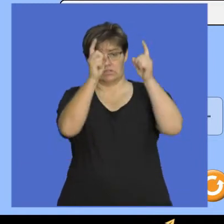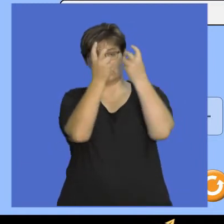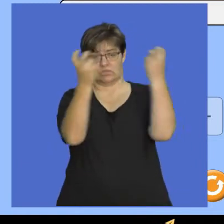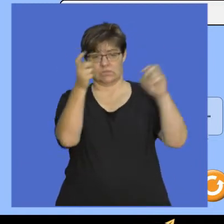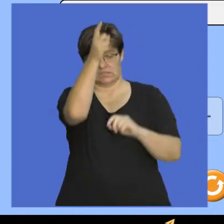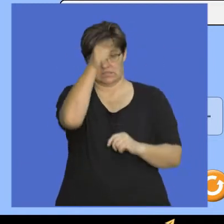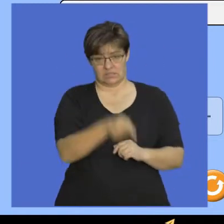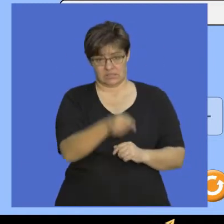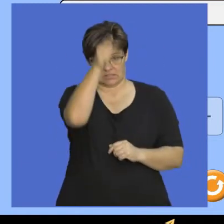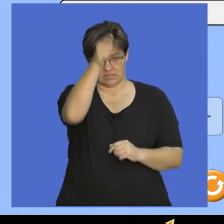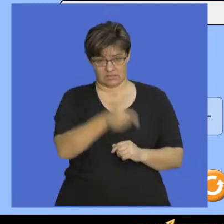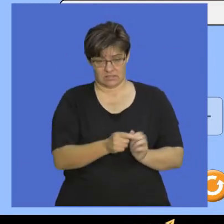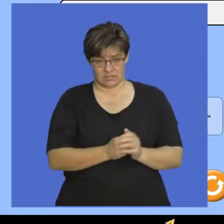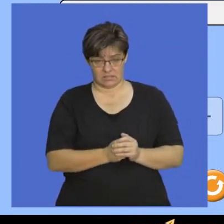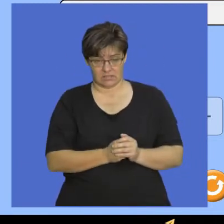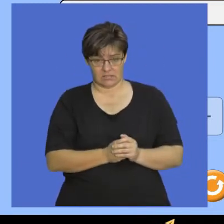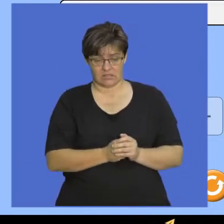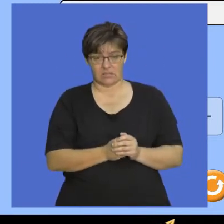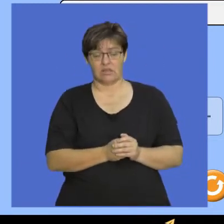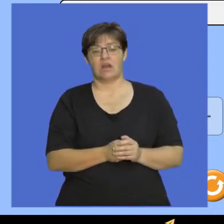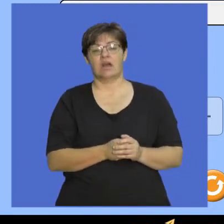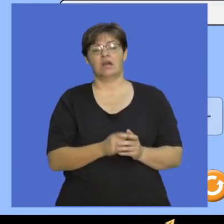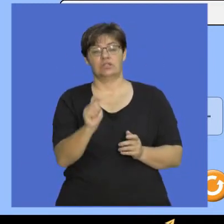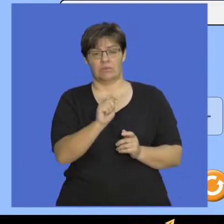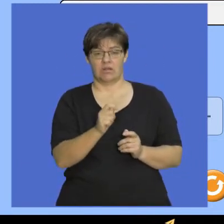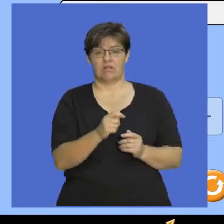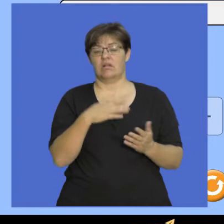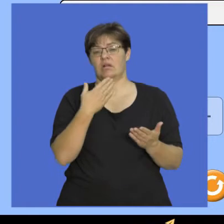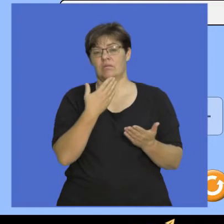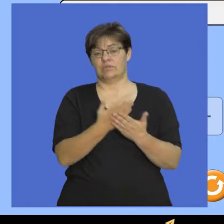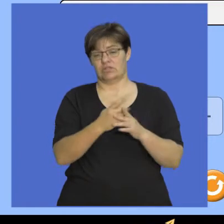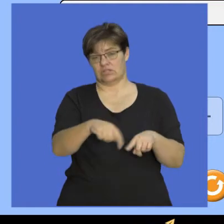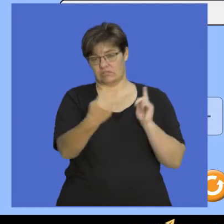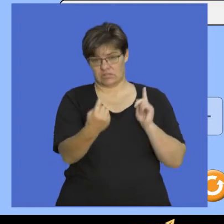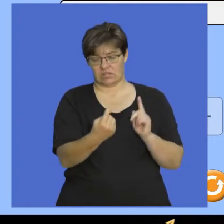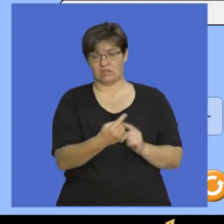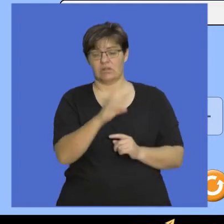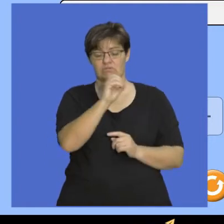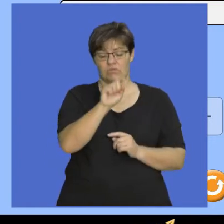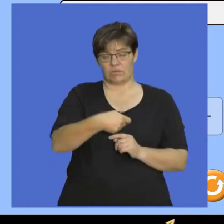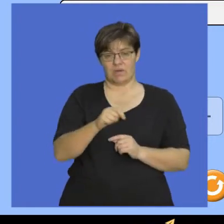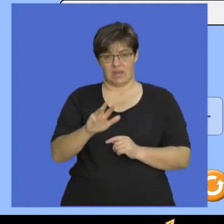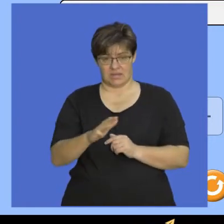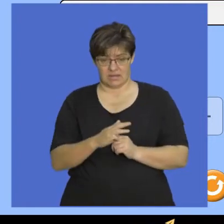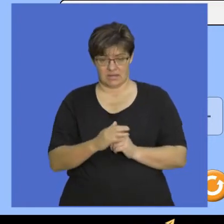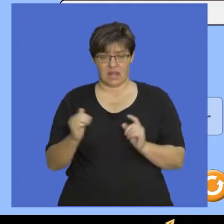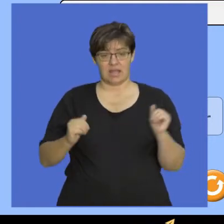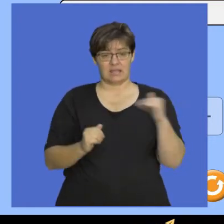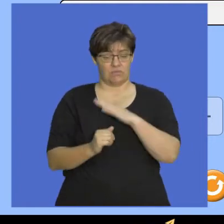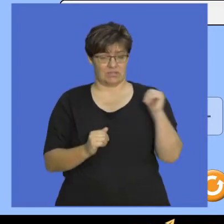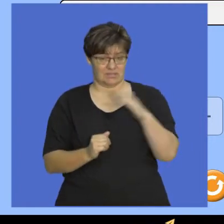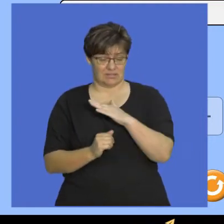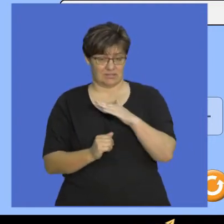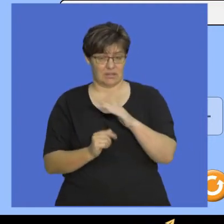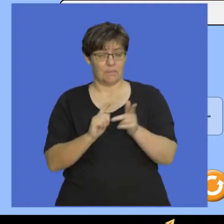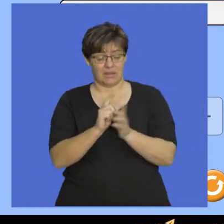the source. Okay, so that's our value of terminal potential difference while the current is not 0.9. But this is only possible if the